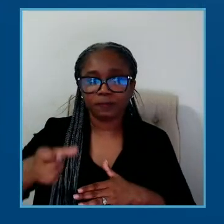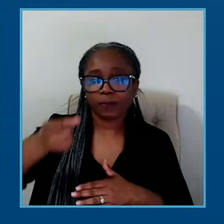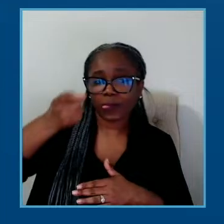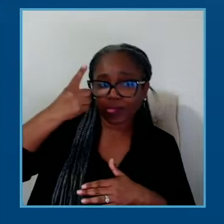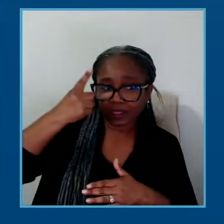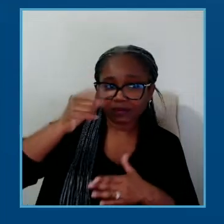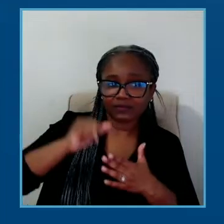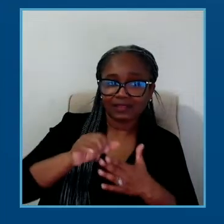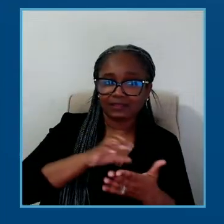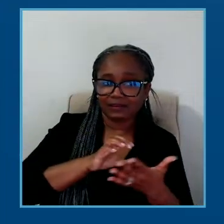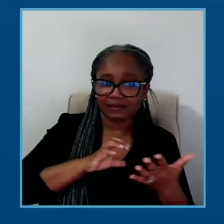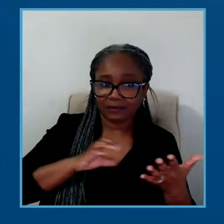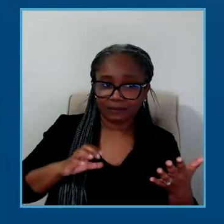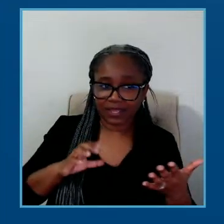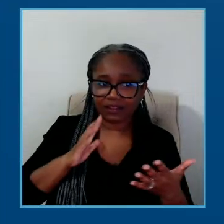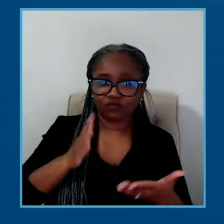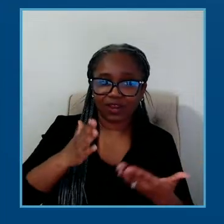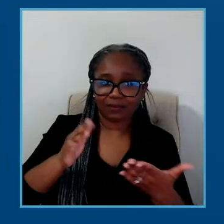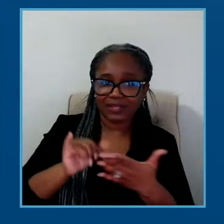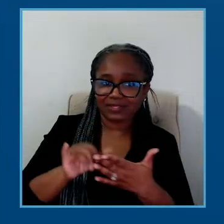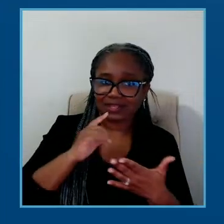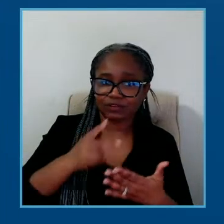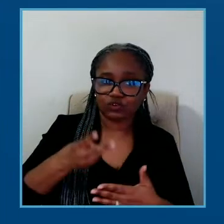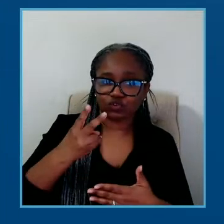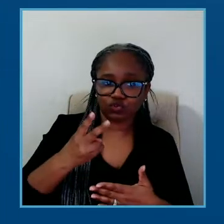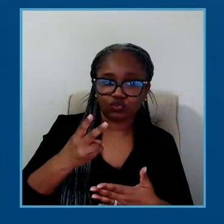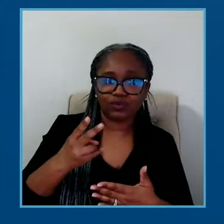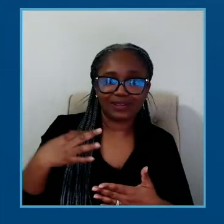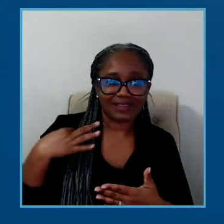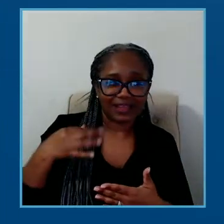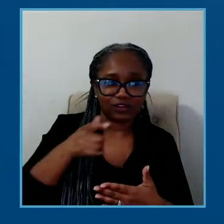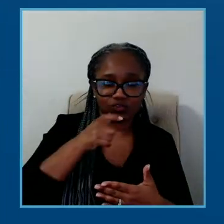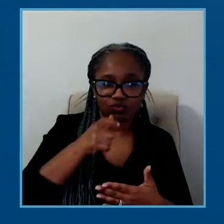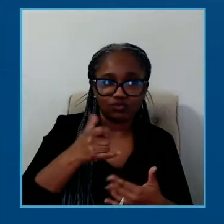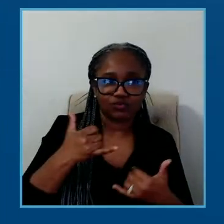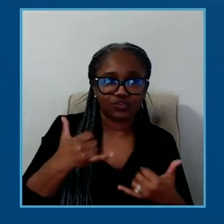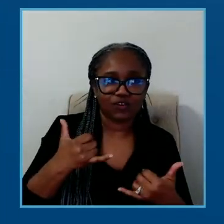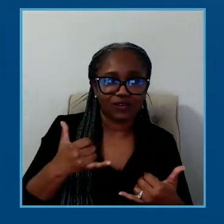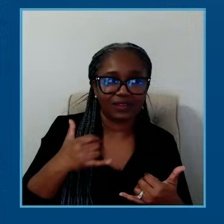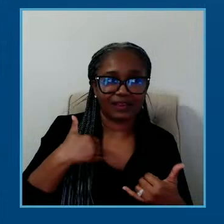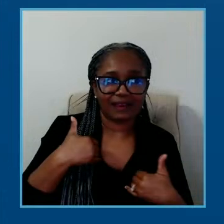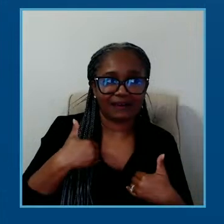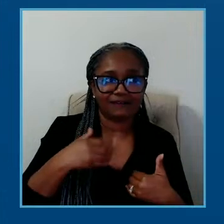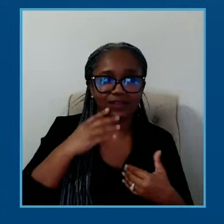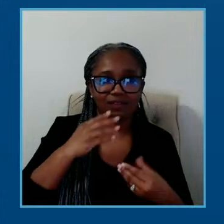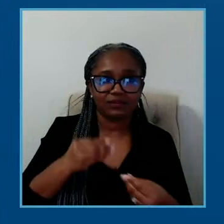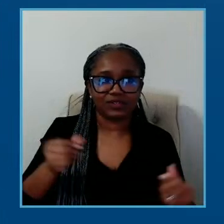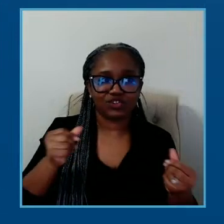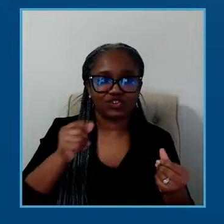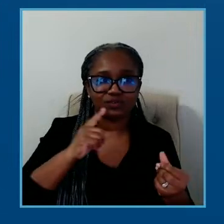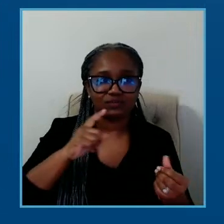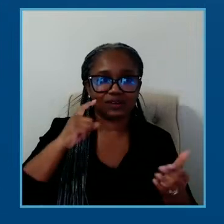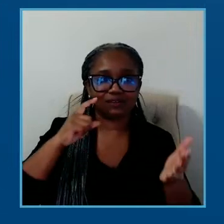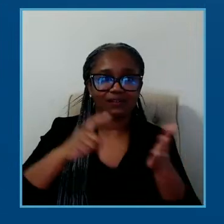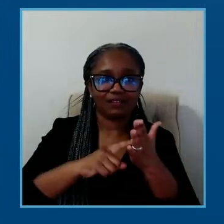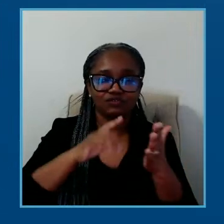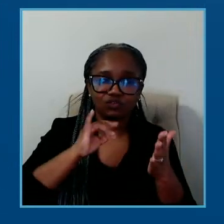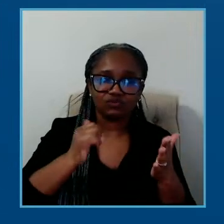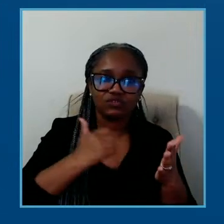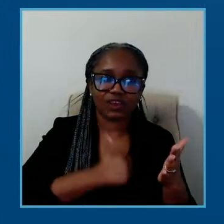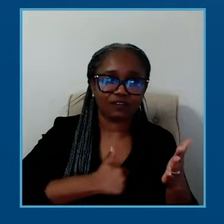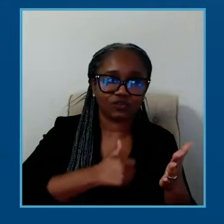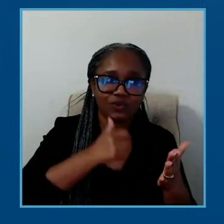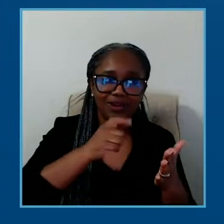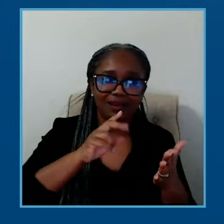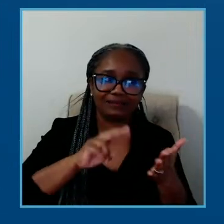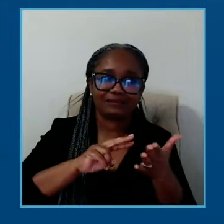malice. Right on, thank you. So again, we've got, I got to get back up to the number. I think